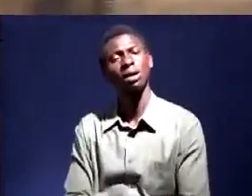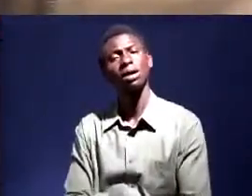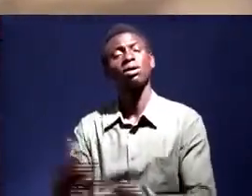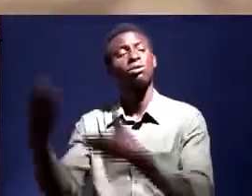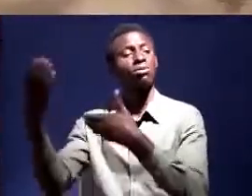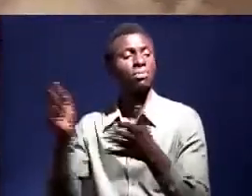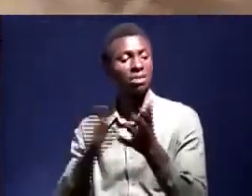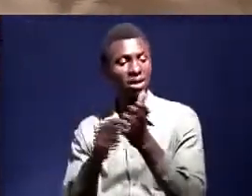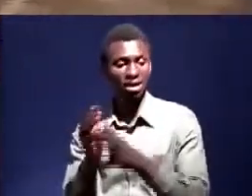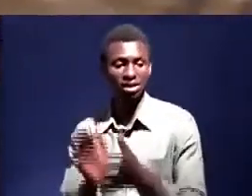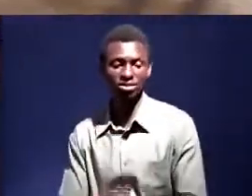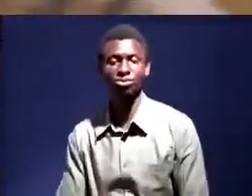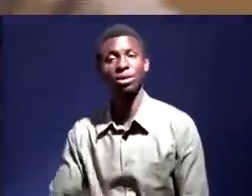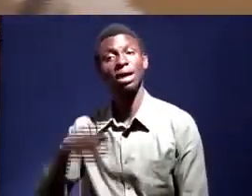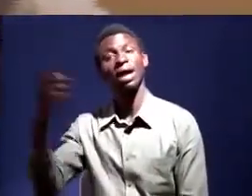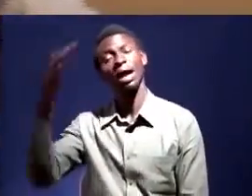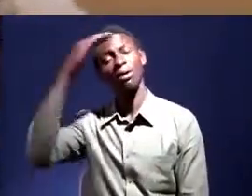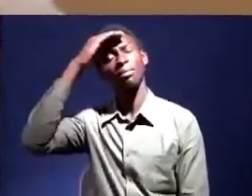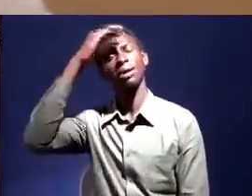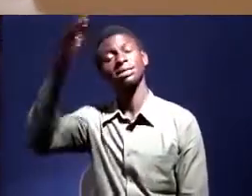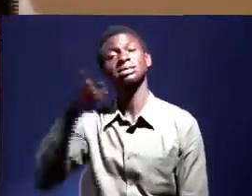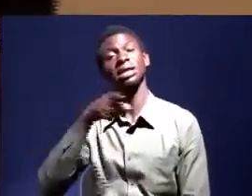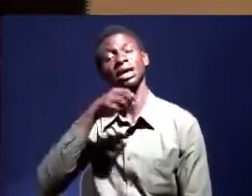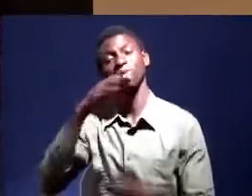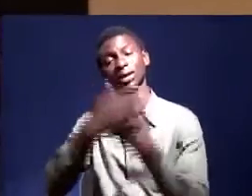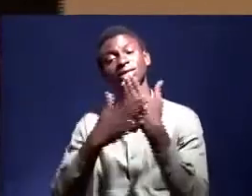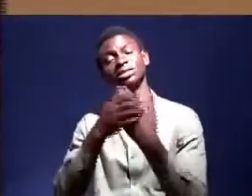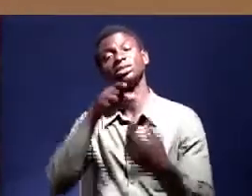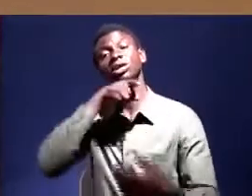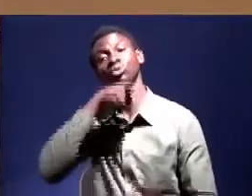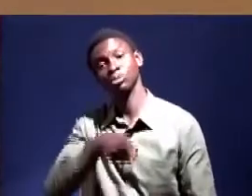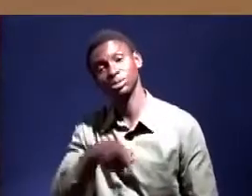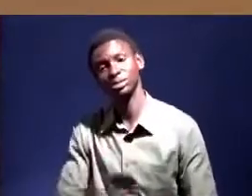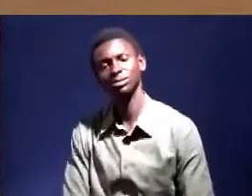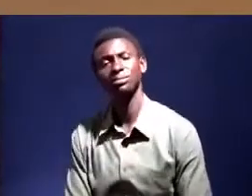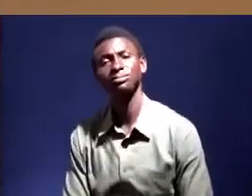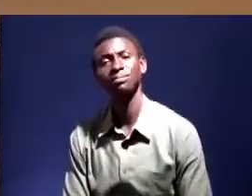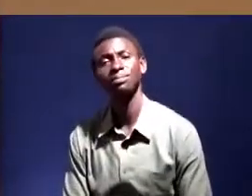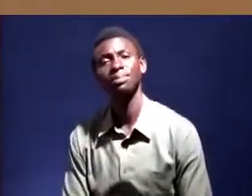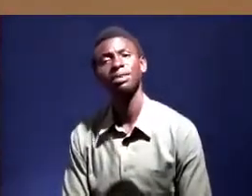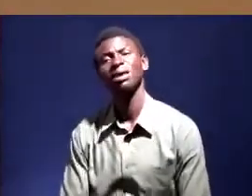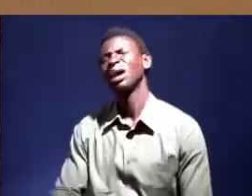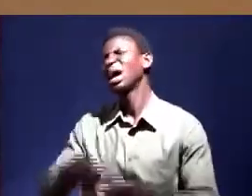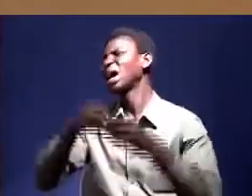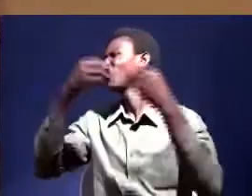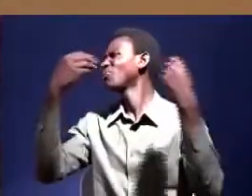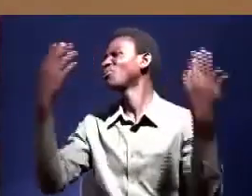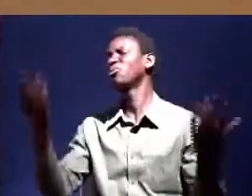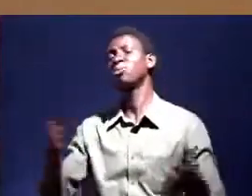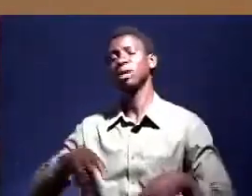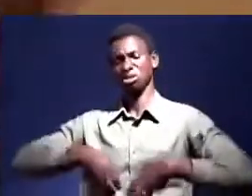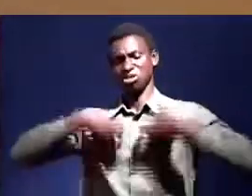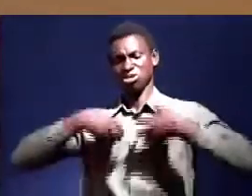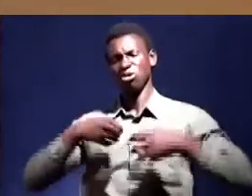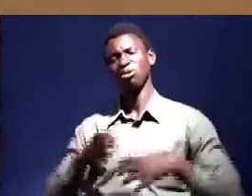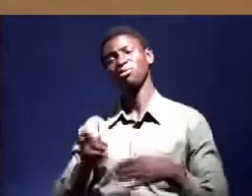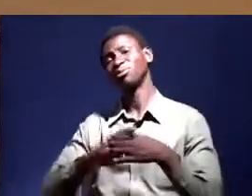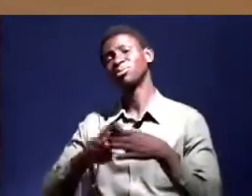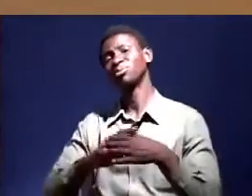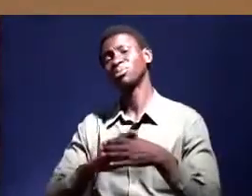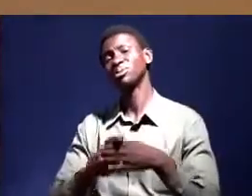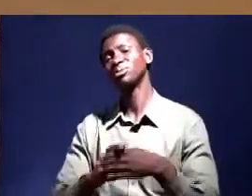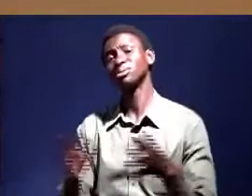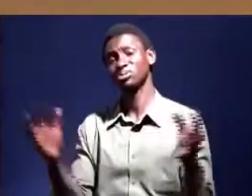soldiers. Hawa askari weren't concerned about the ice. Hawakuwa na hofu juu ya barafu. They didn't want to wait till the